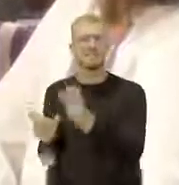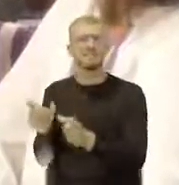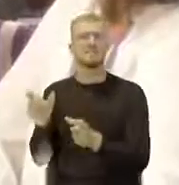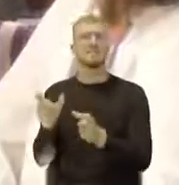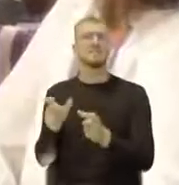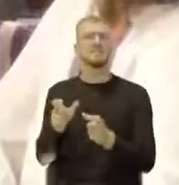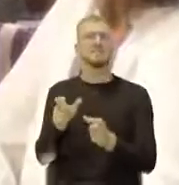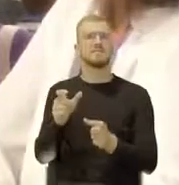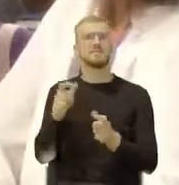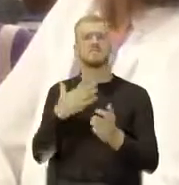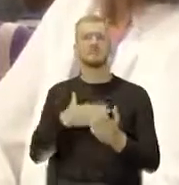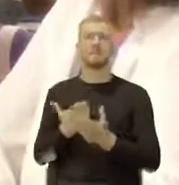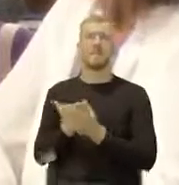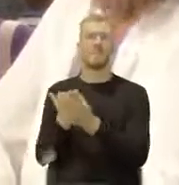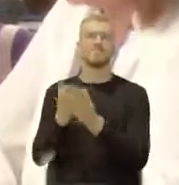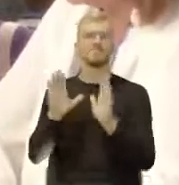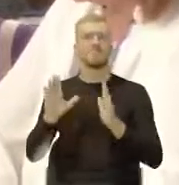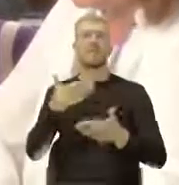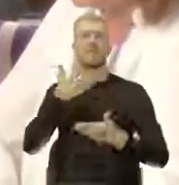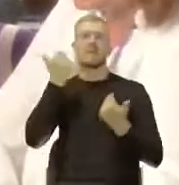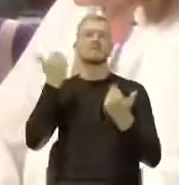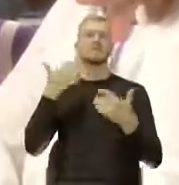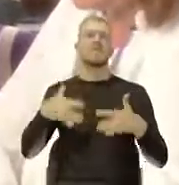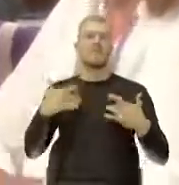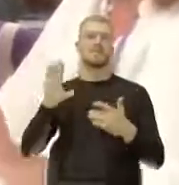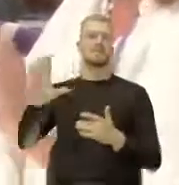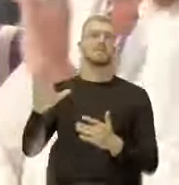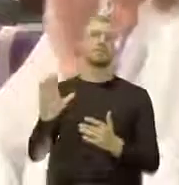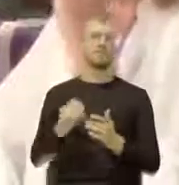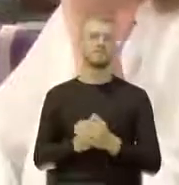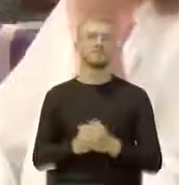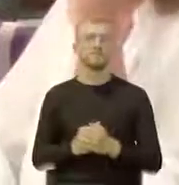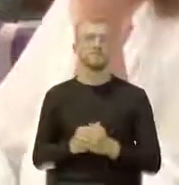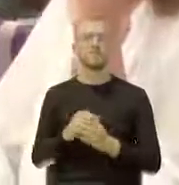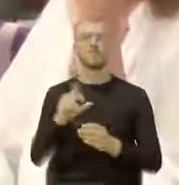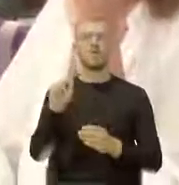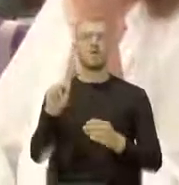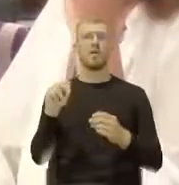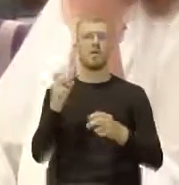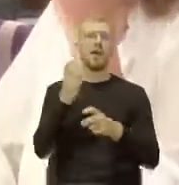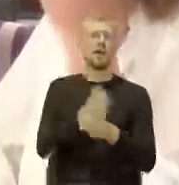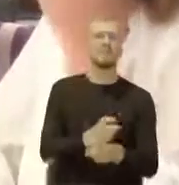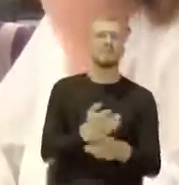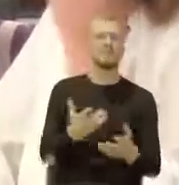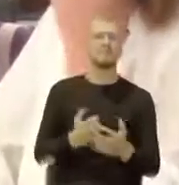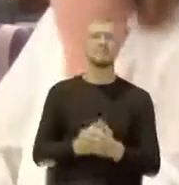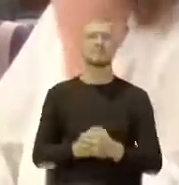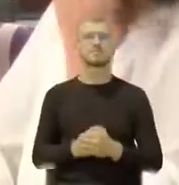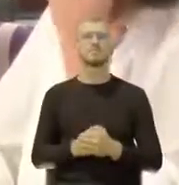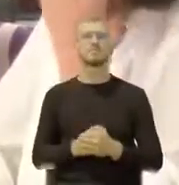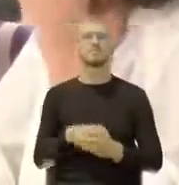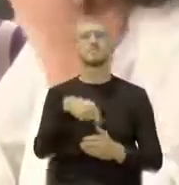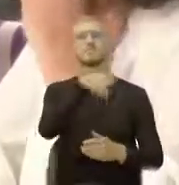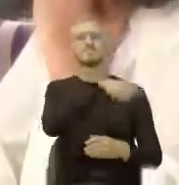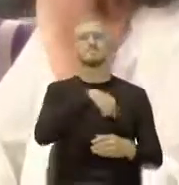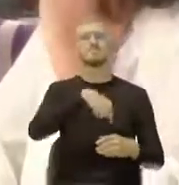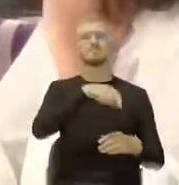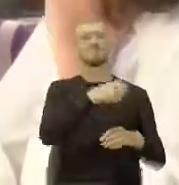those women from time, for having time for themselves, not only for their kids and families, but for themselves.